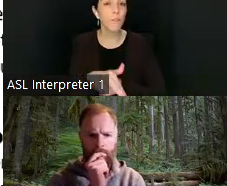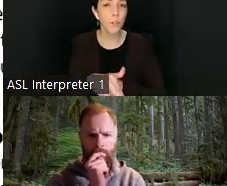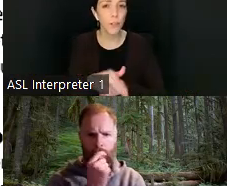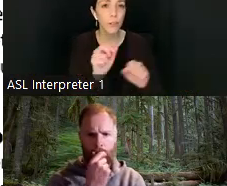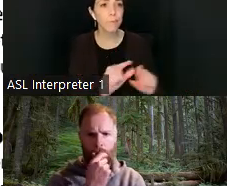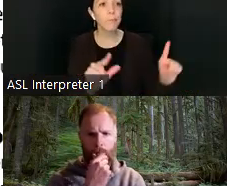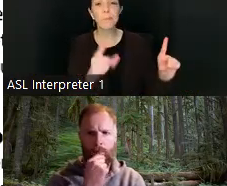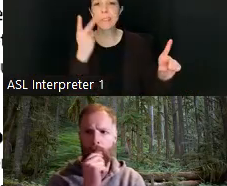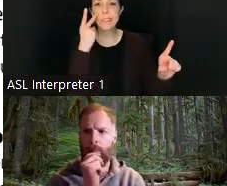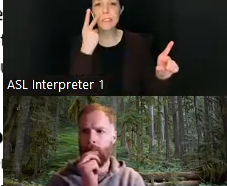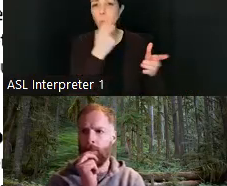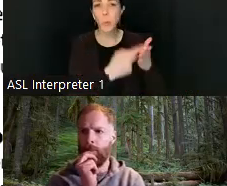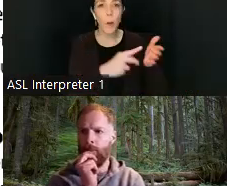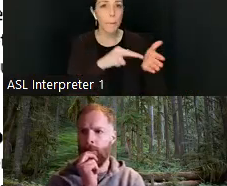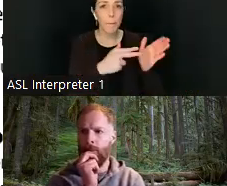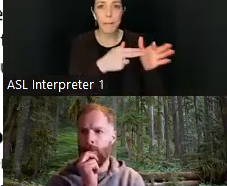entails